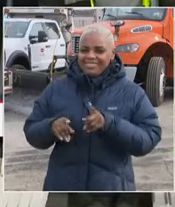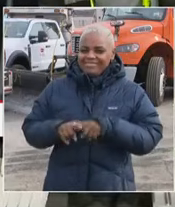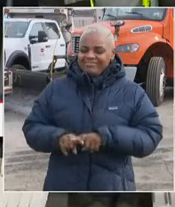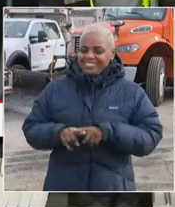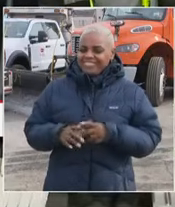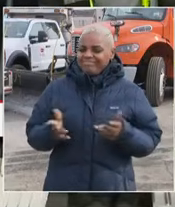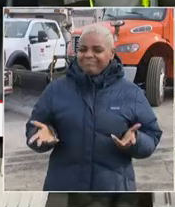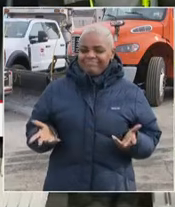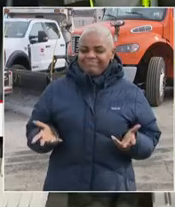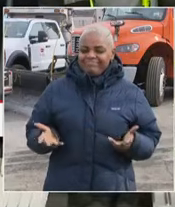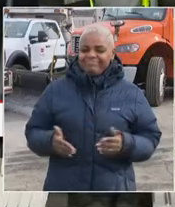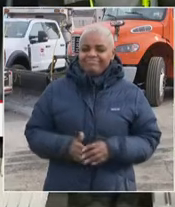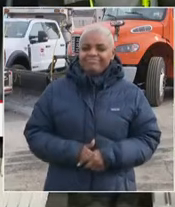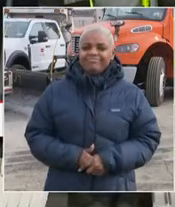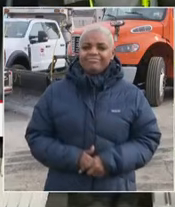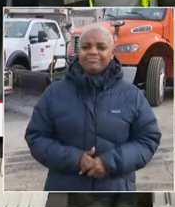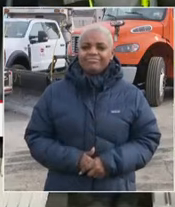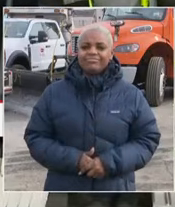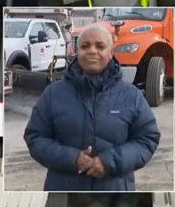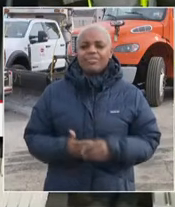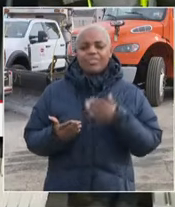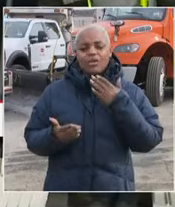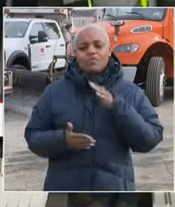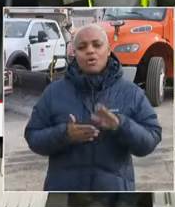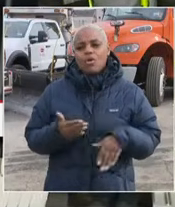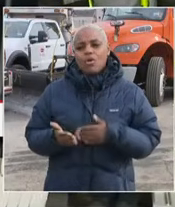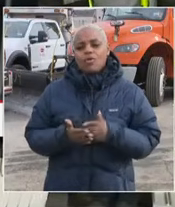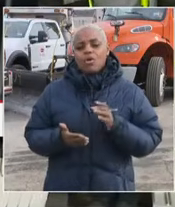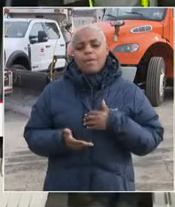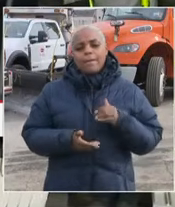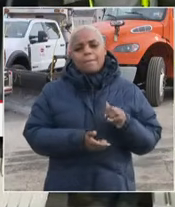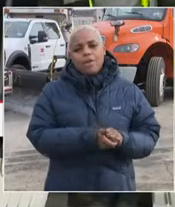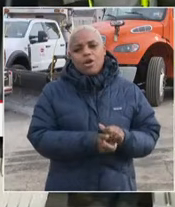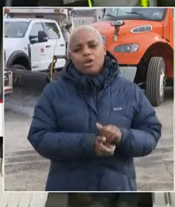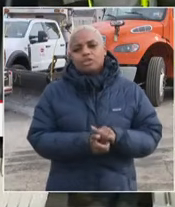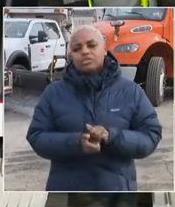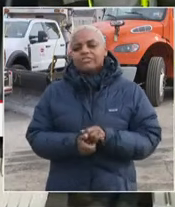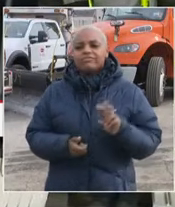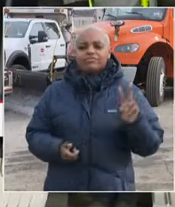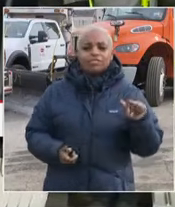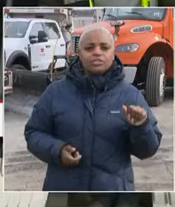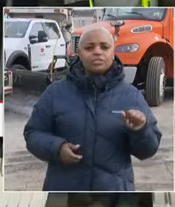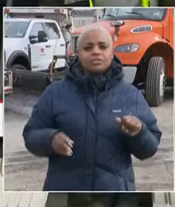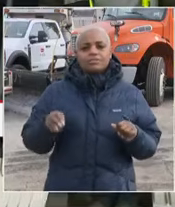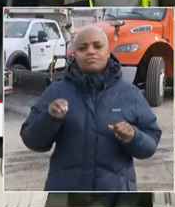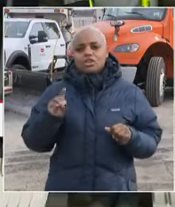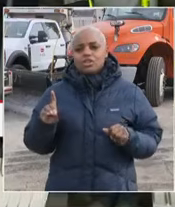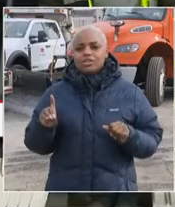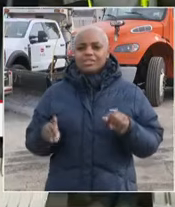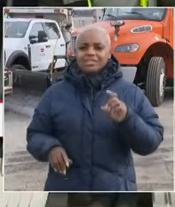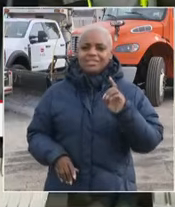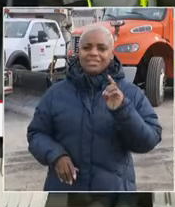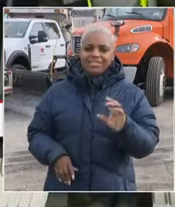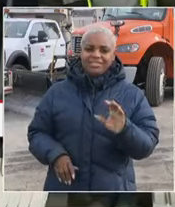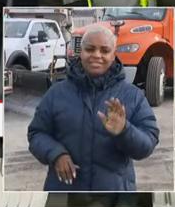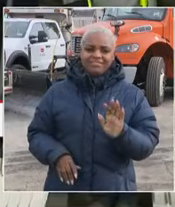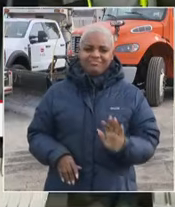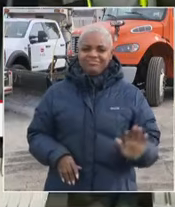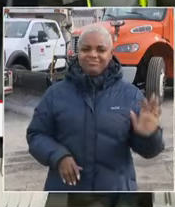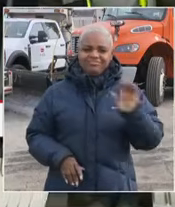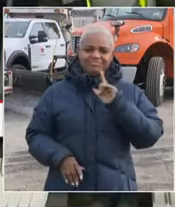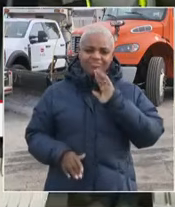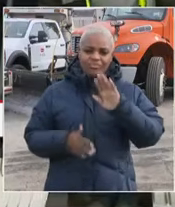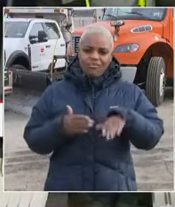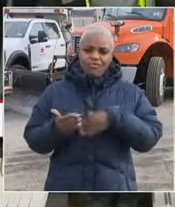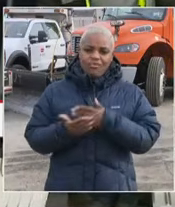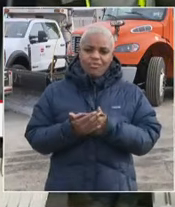in Prince George's, Alexandria, Arlington, Fairfax, Montgomery County, Maryland DOT, Virginia DOT. We